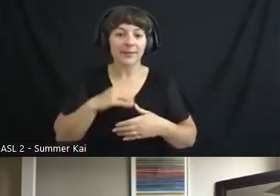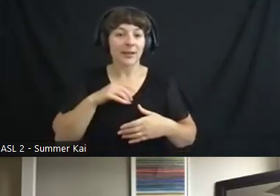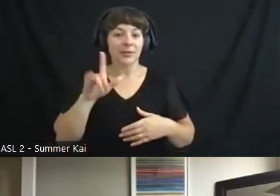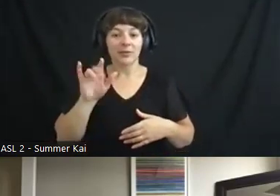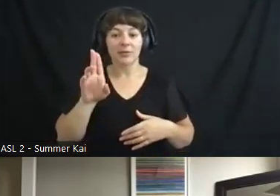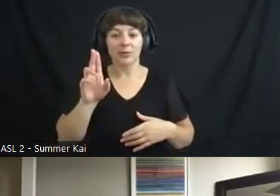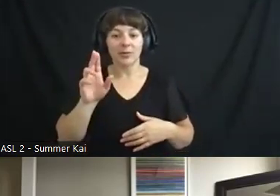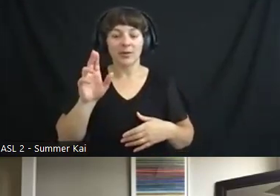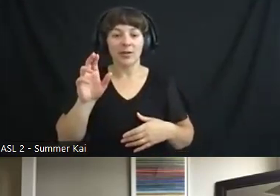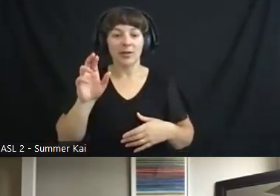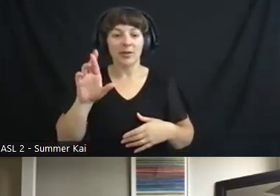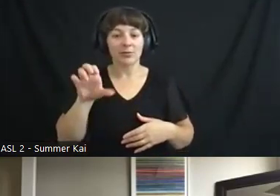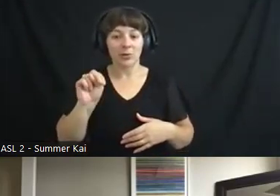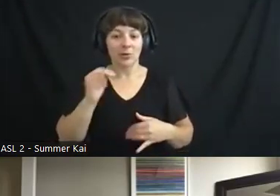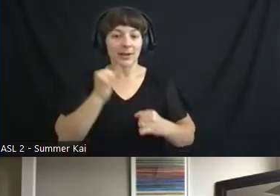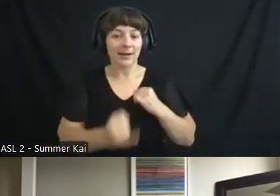comments from us.